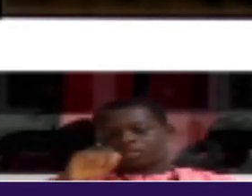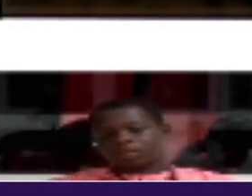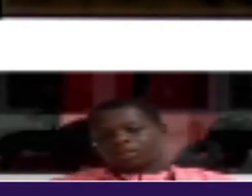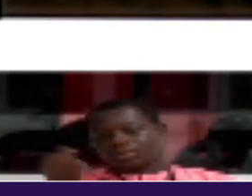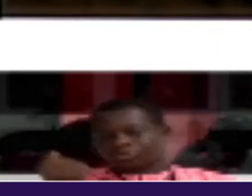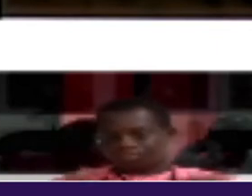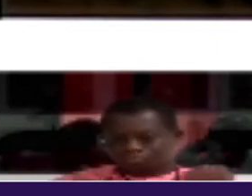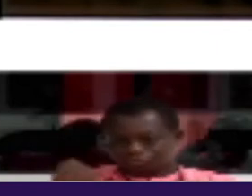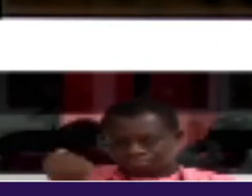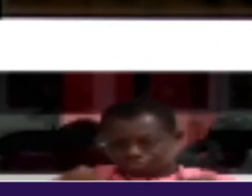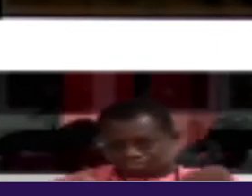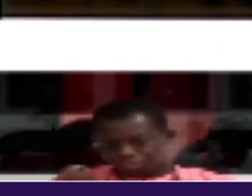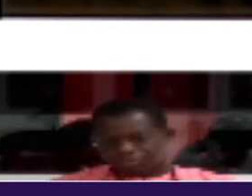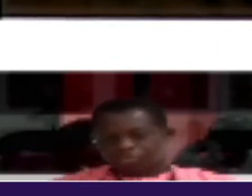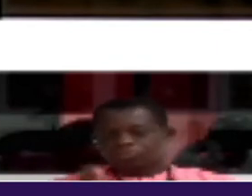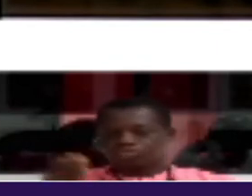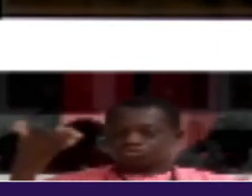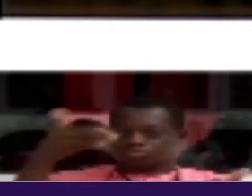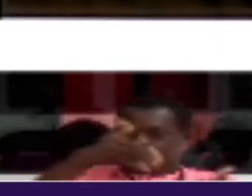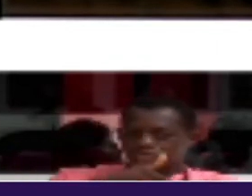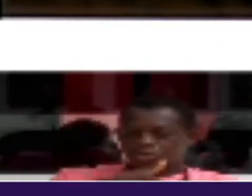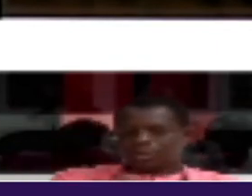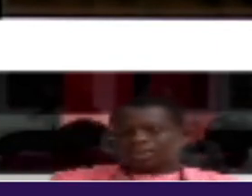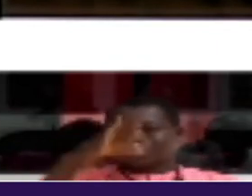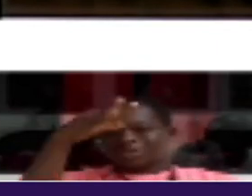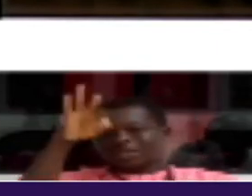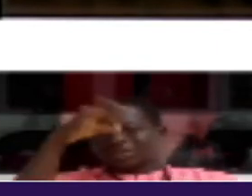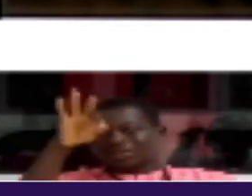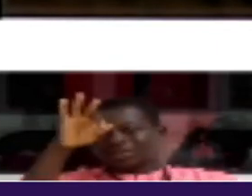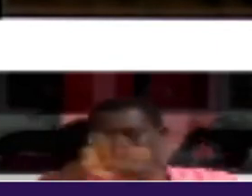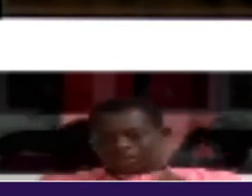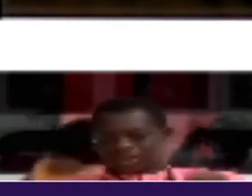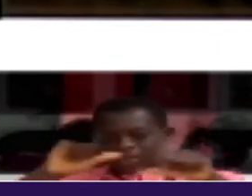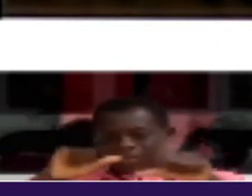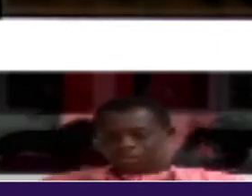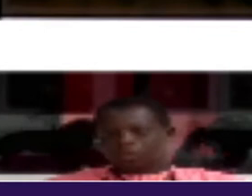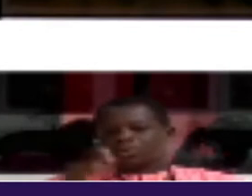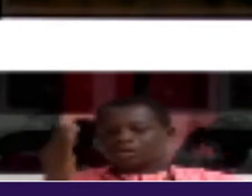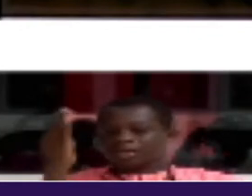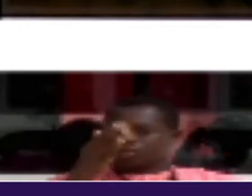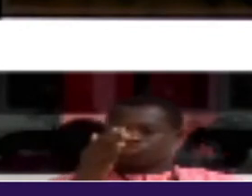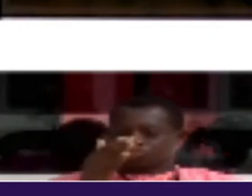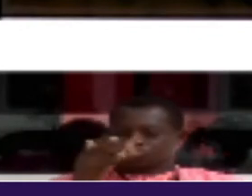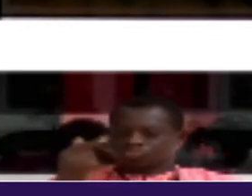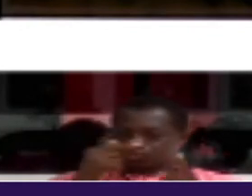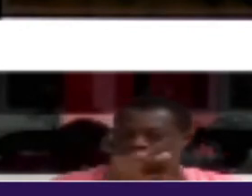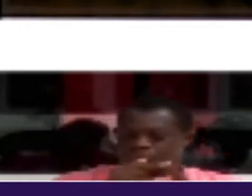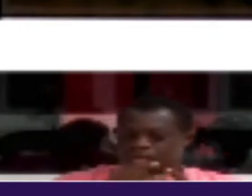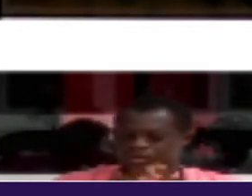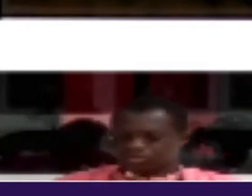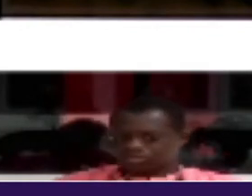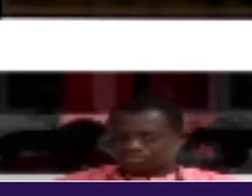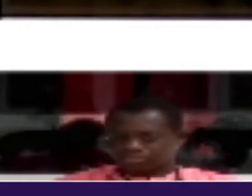towards, how to call it, Churchill's town, then headed towards the, how to